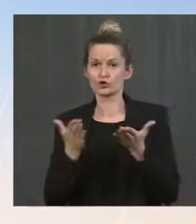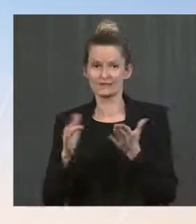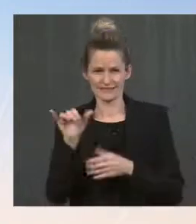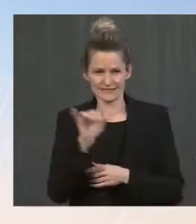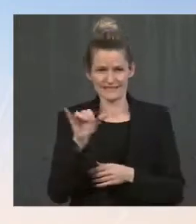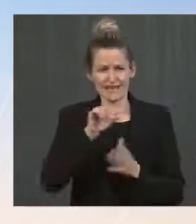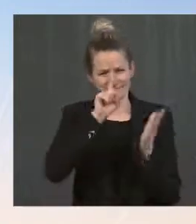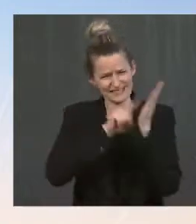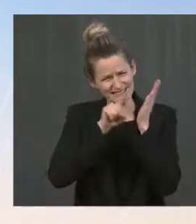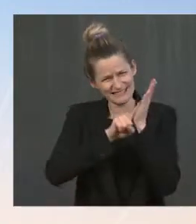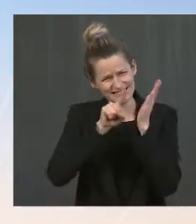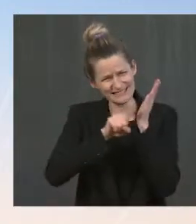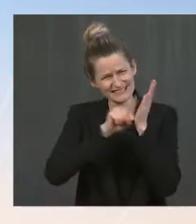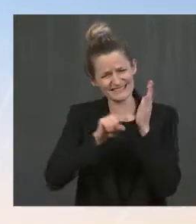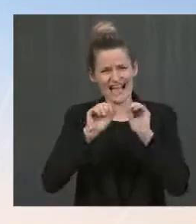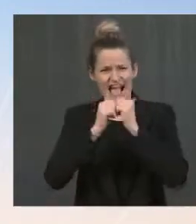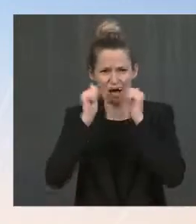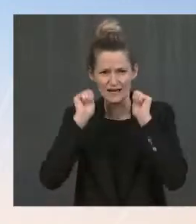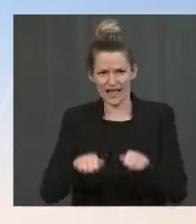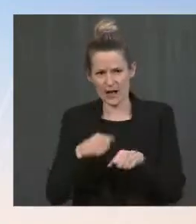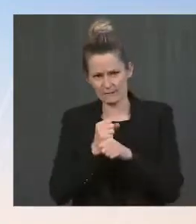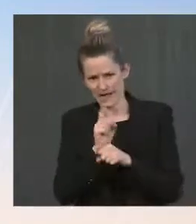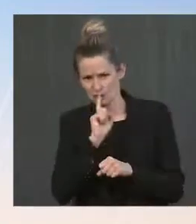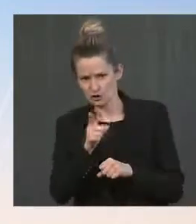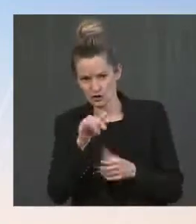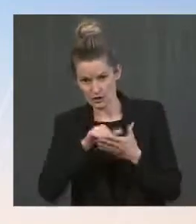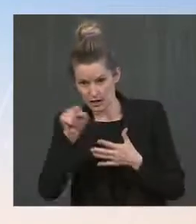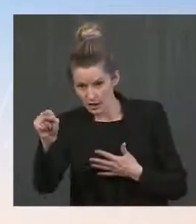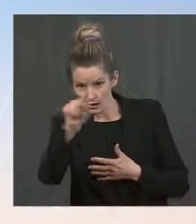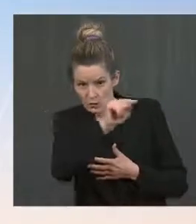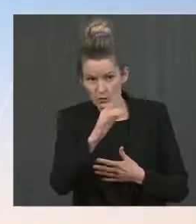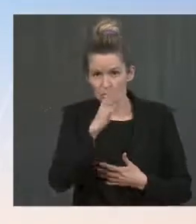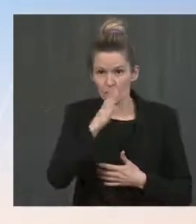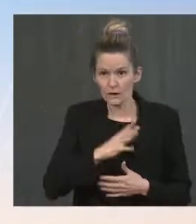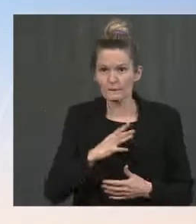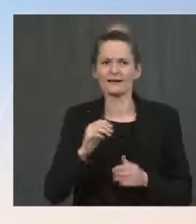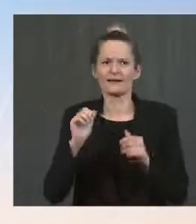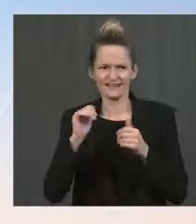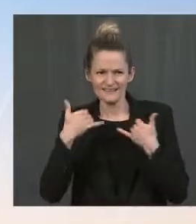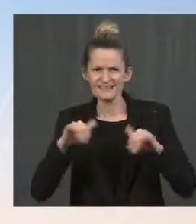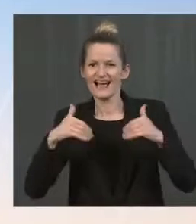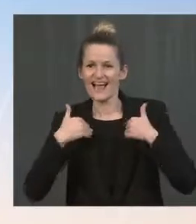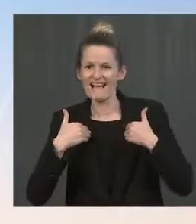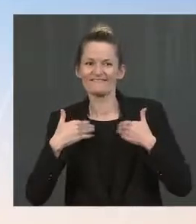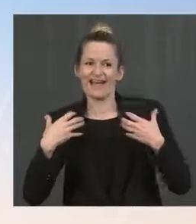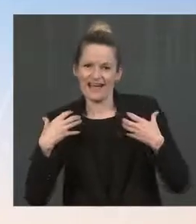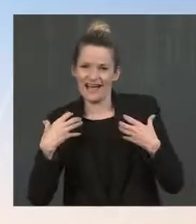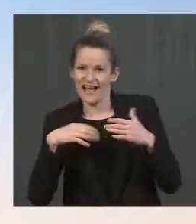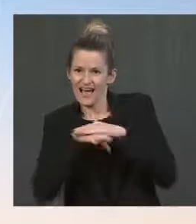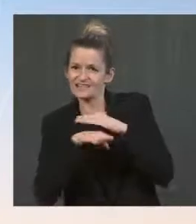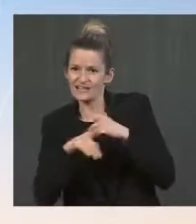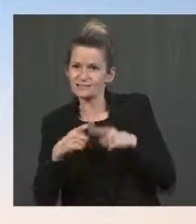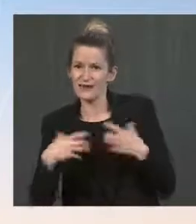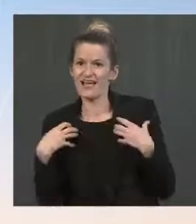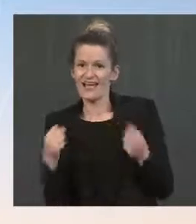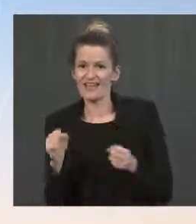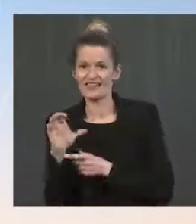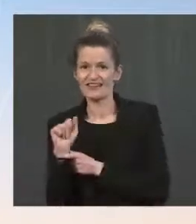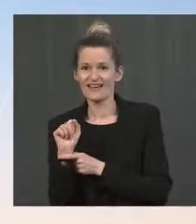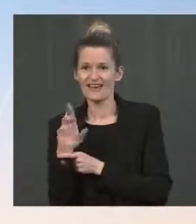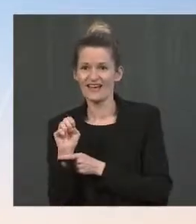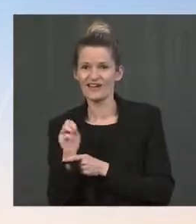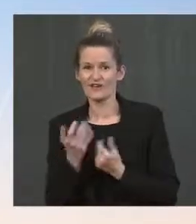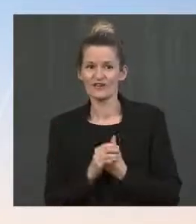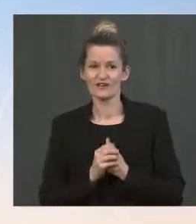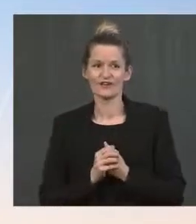we can to ensure women in Texas have access to health care. I want to push a little bit on that front, just looking at options. You know, for women who are in Texas right now who